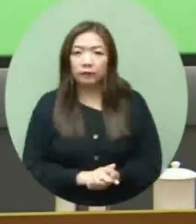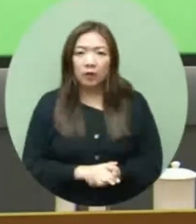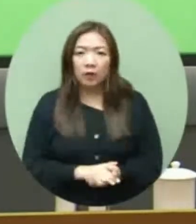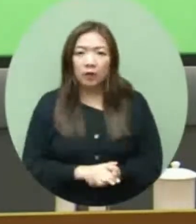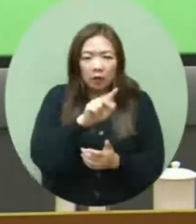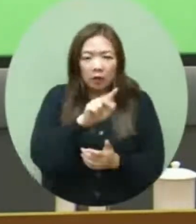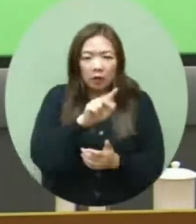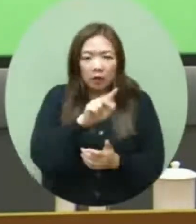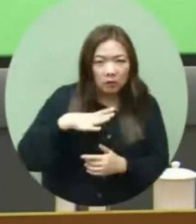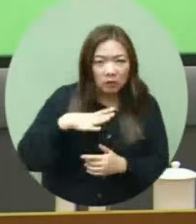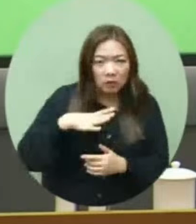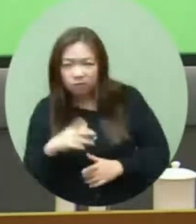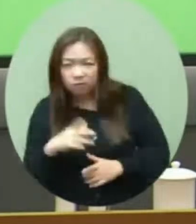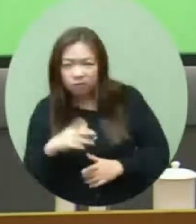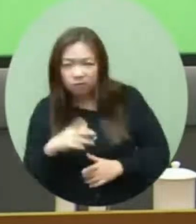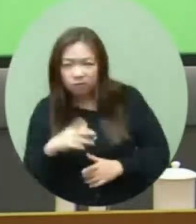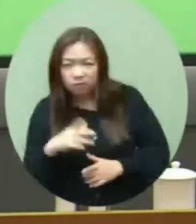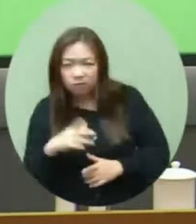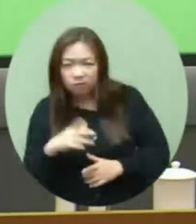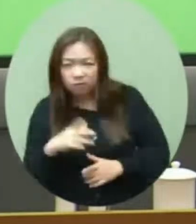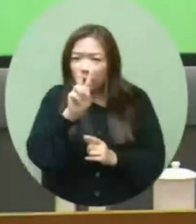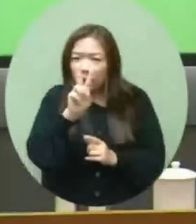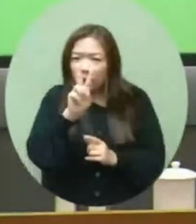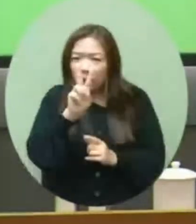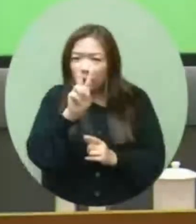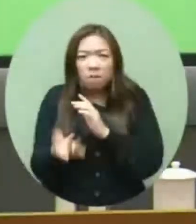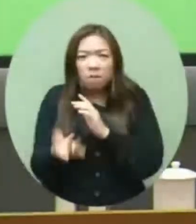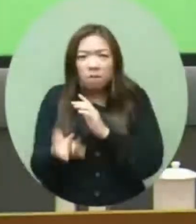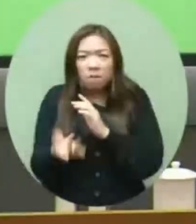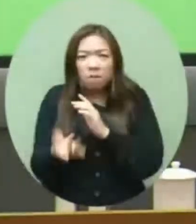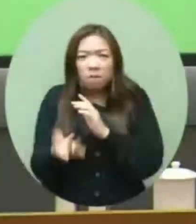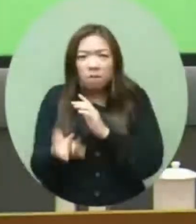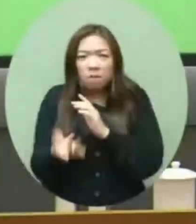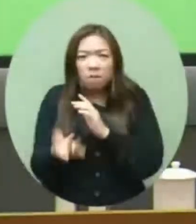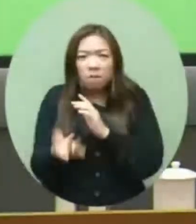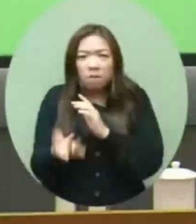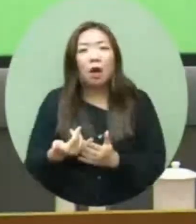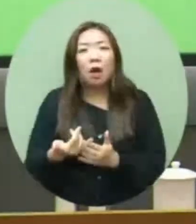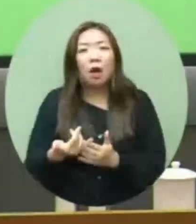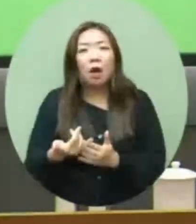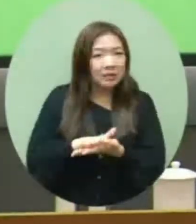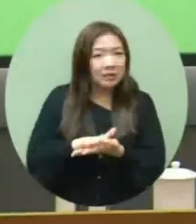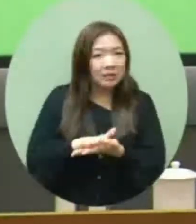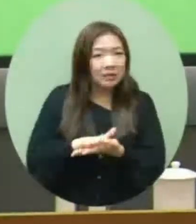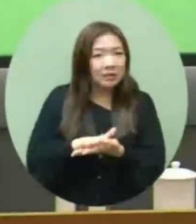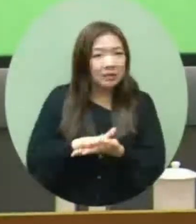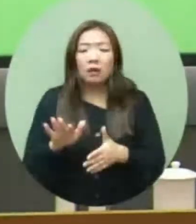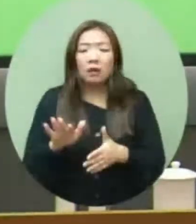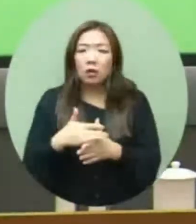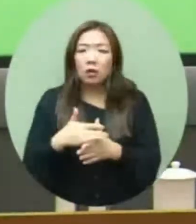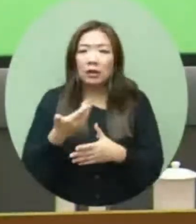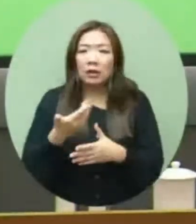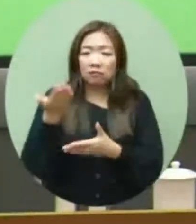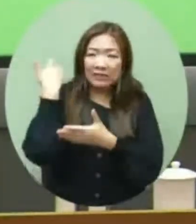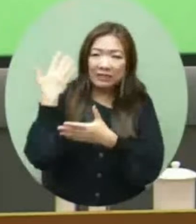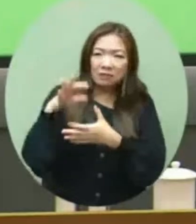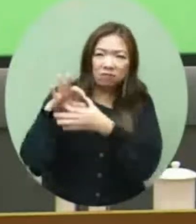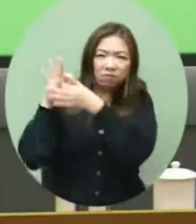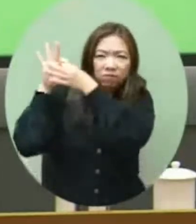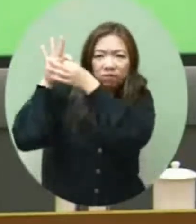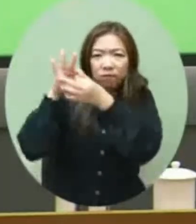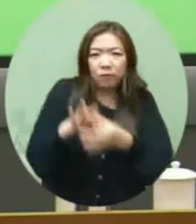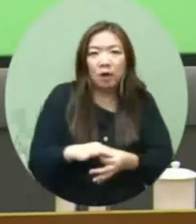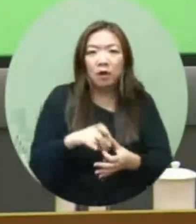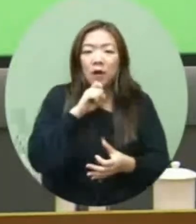bear in mind what happened in history when we consider the present situation. We need to look at the phenomenon to